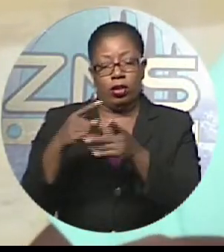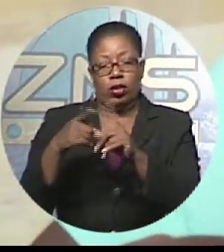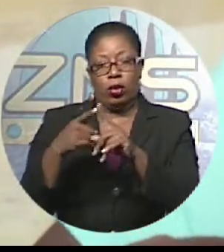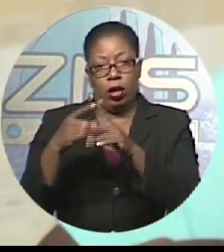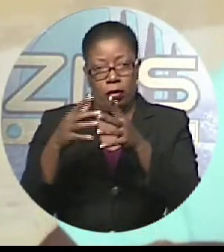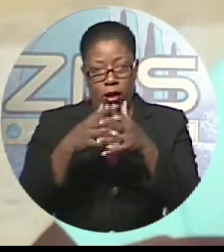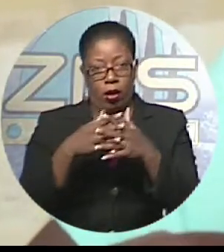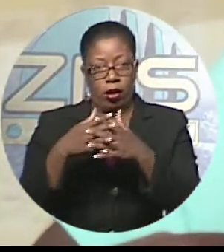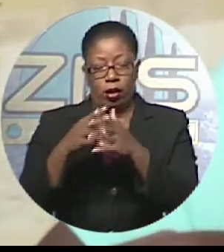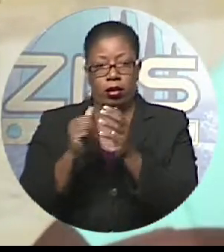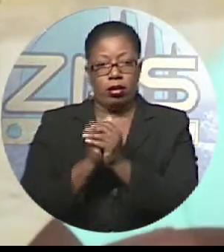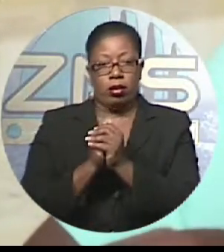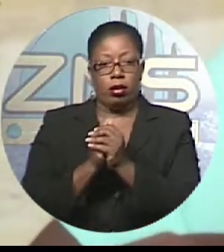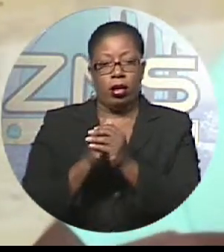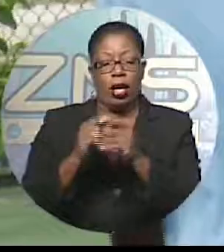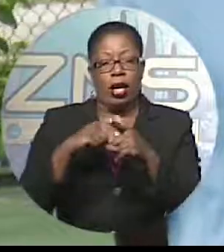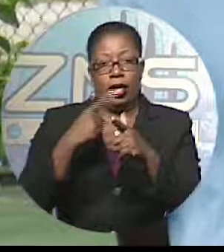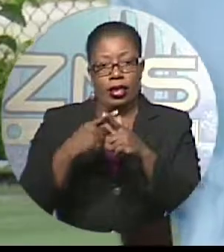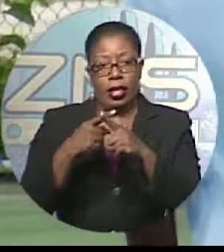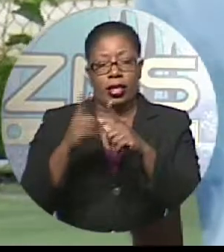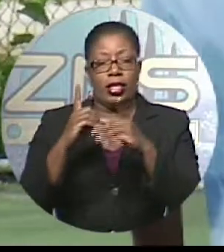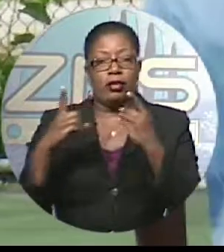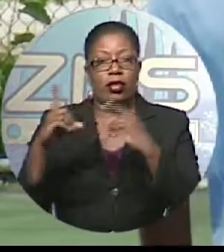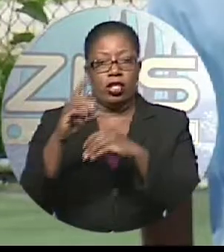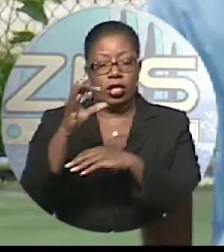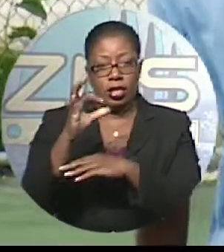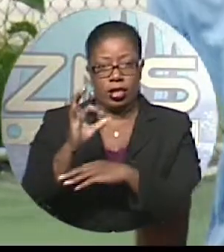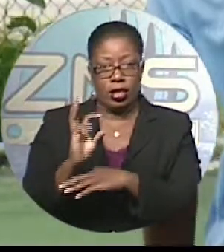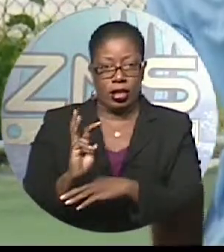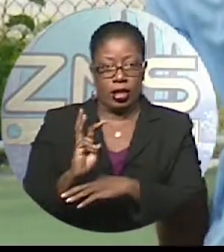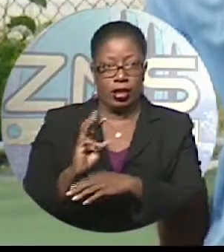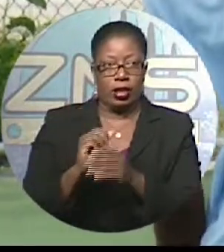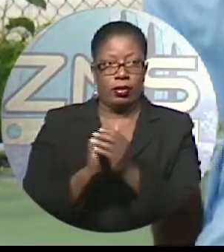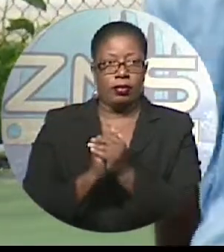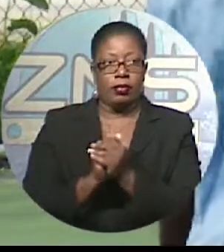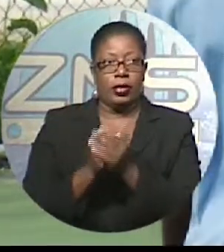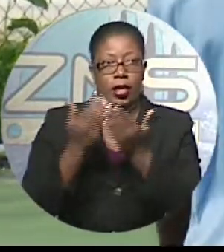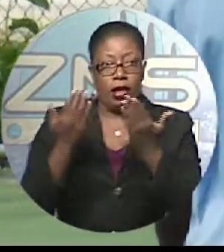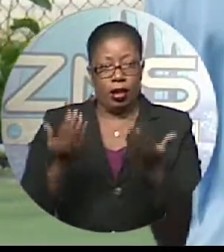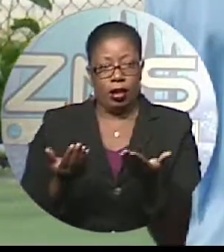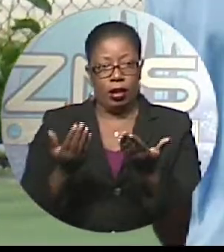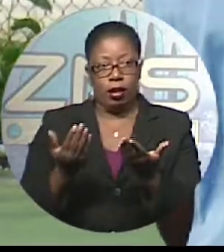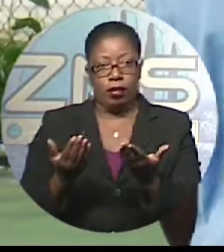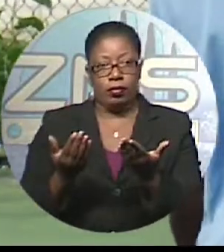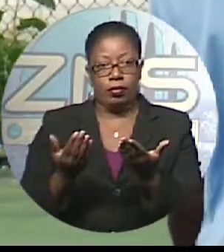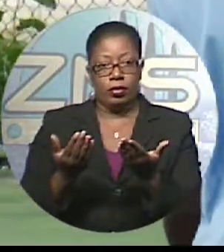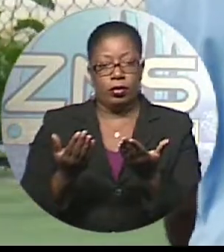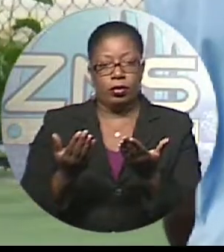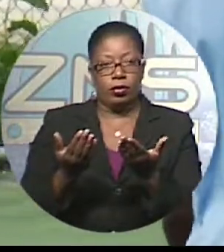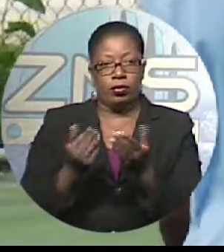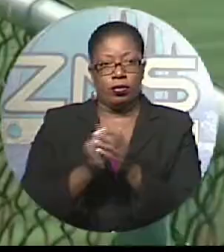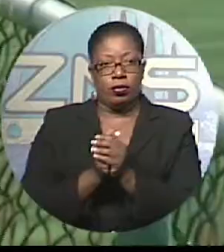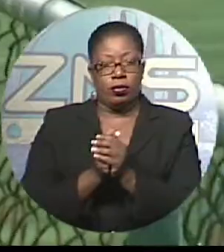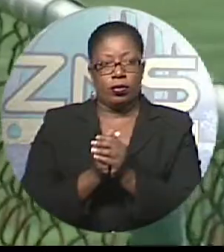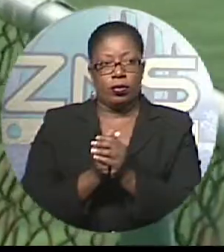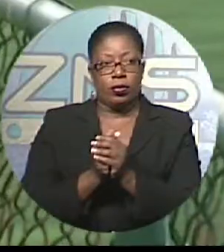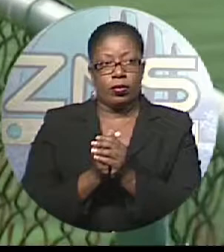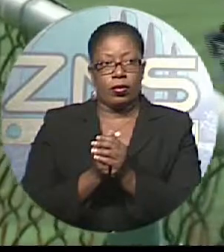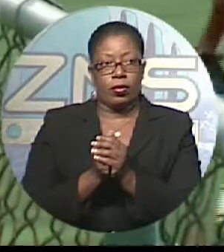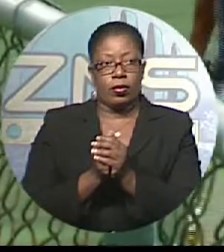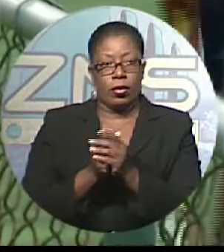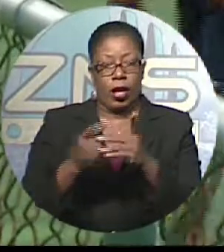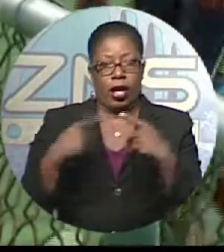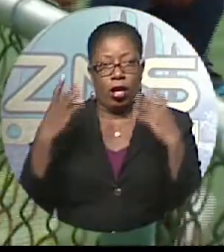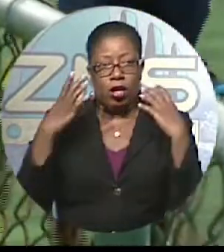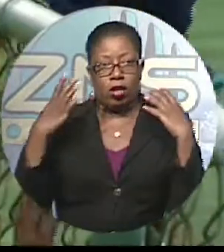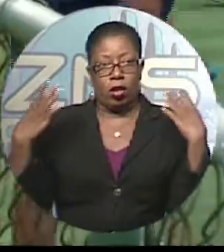going into Division 6 of the World Cricket League. Young tennis players here in the capital got a treat recently as a well-respected coach from